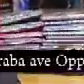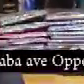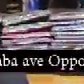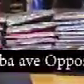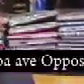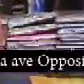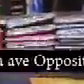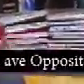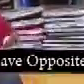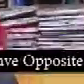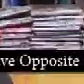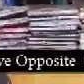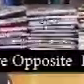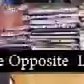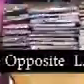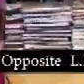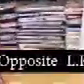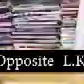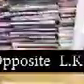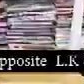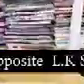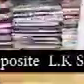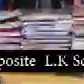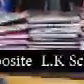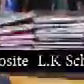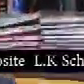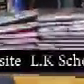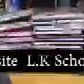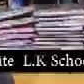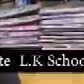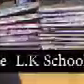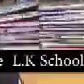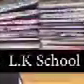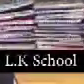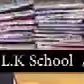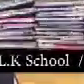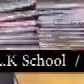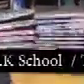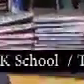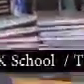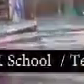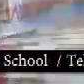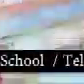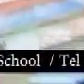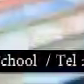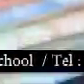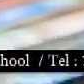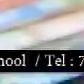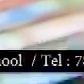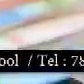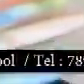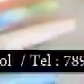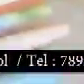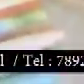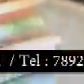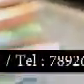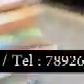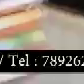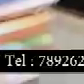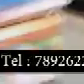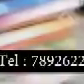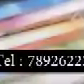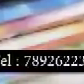rek ci ay diw waaye comme ni ngeen ko xamee rek dañoo yëngu ci ay tube te yënguwuñ nag si just any tube suñ tube bu nekk 5-star Jesna